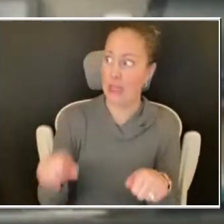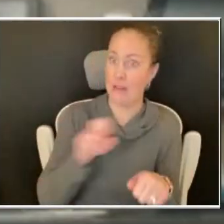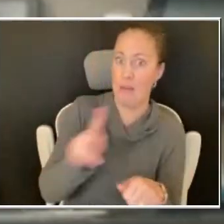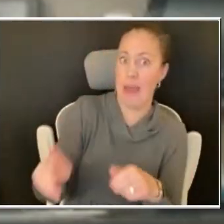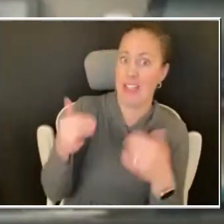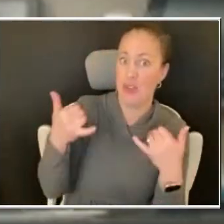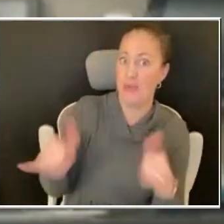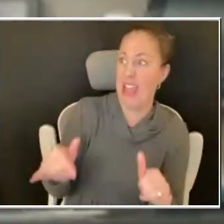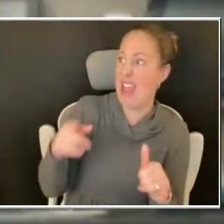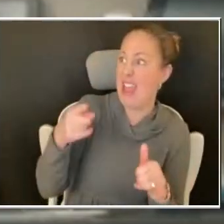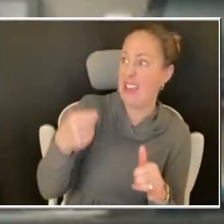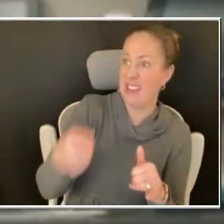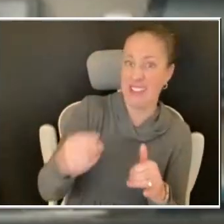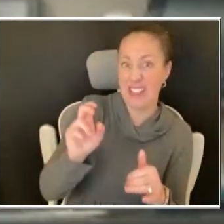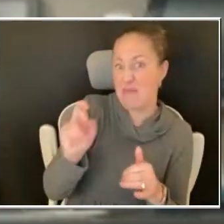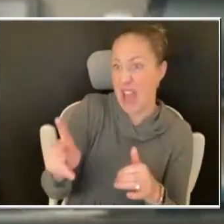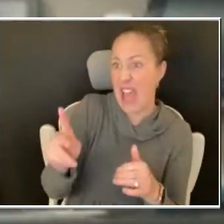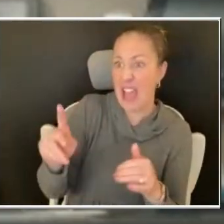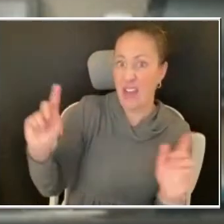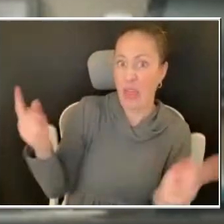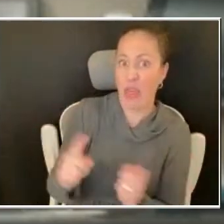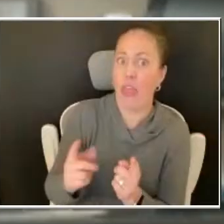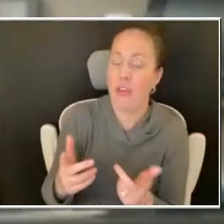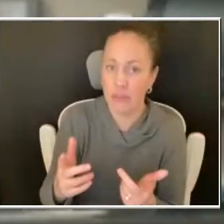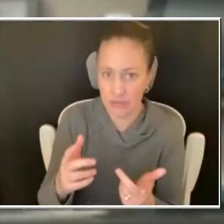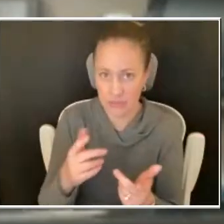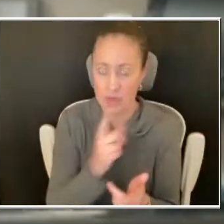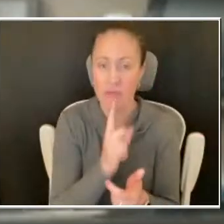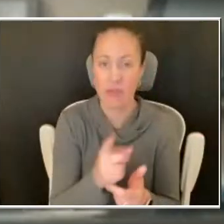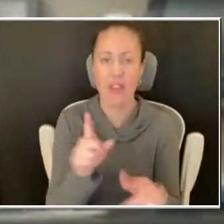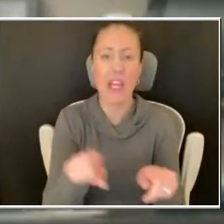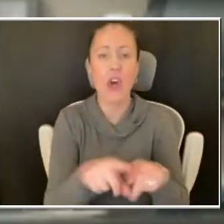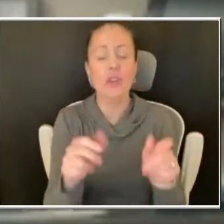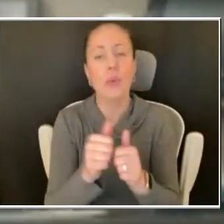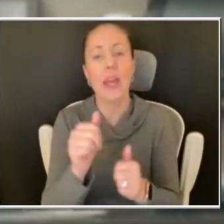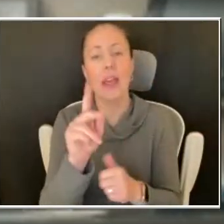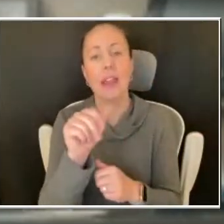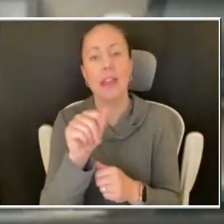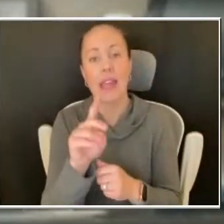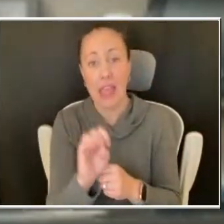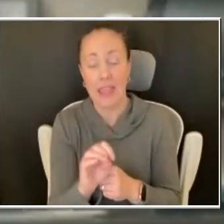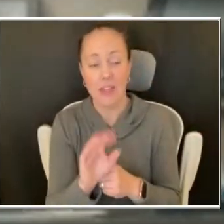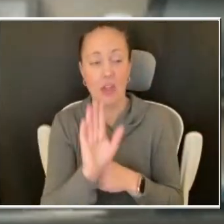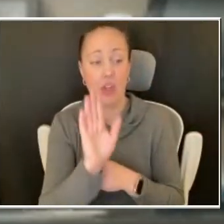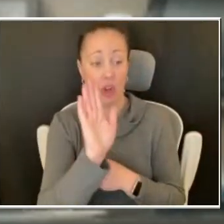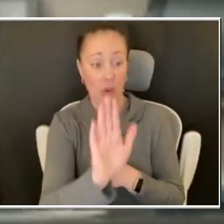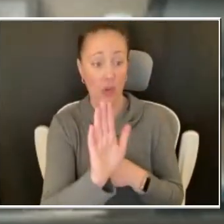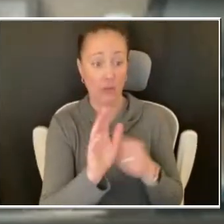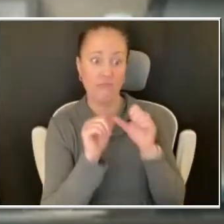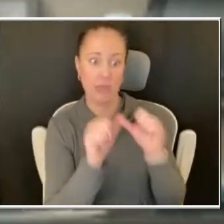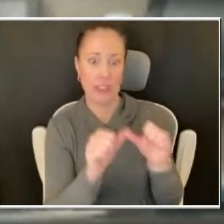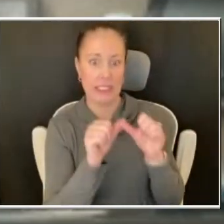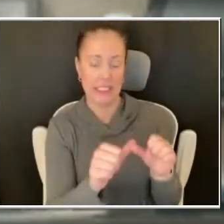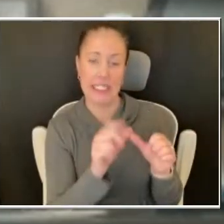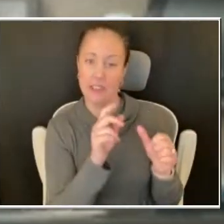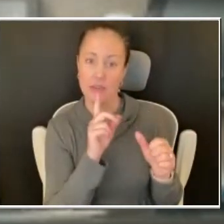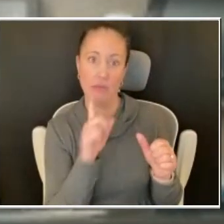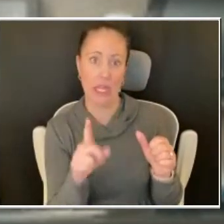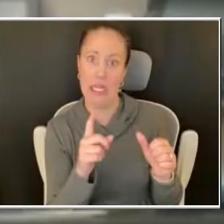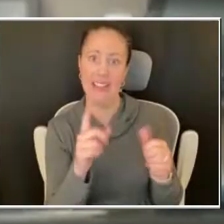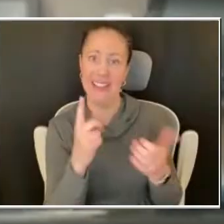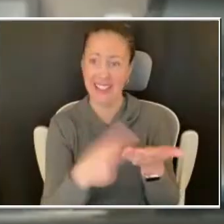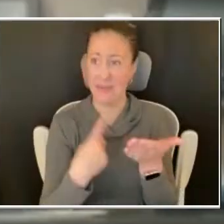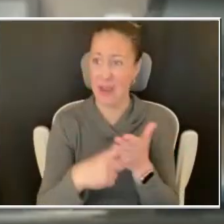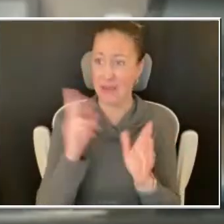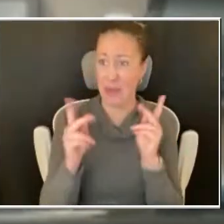can allow them to go back to their activity sooner. Also, with Kate, it's a great example of her persistence, because sometimes people with the things like this, they'll